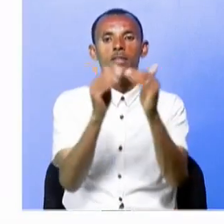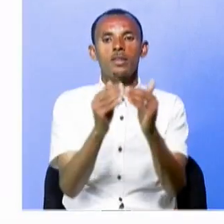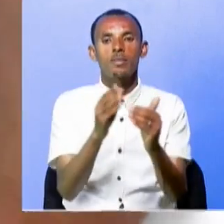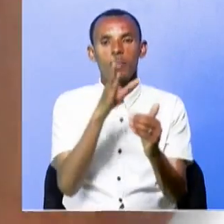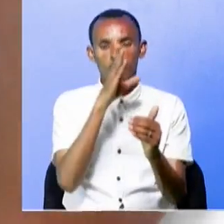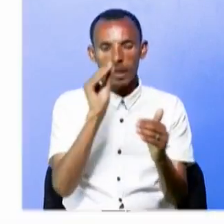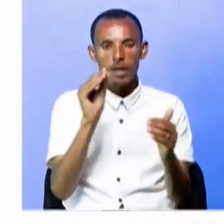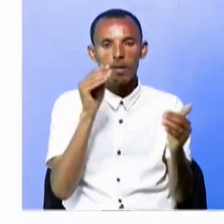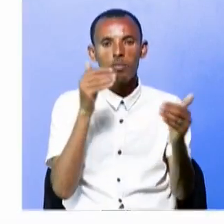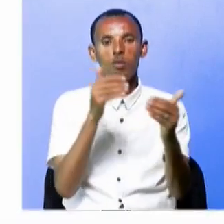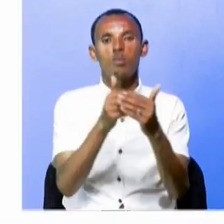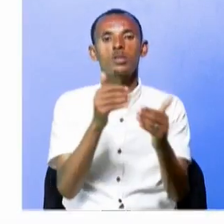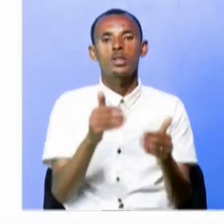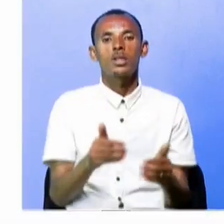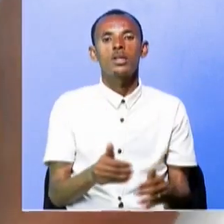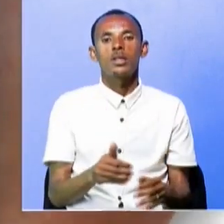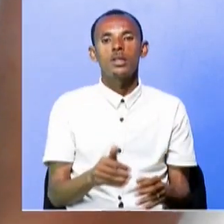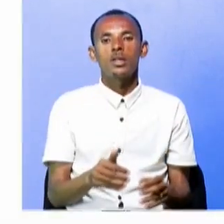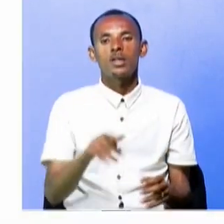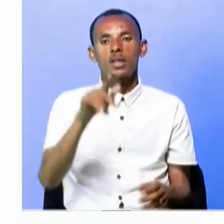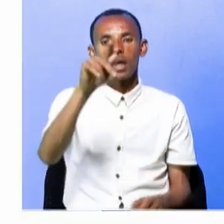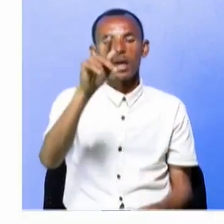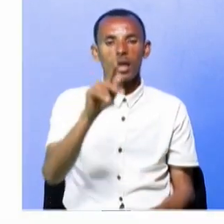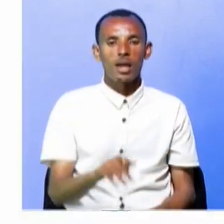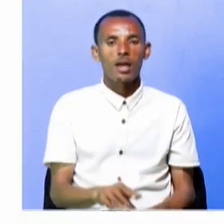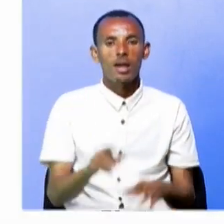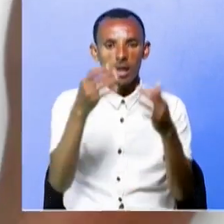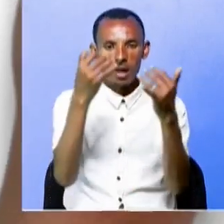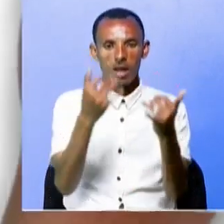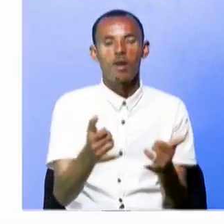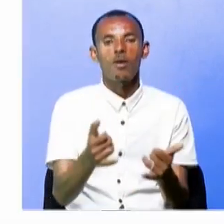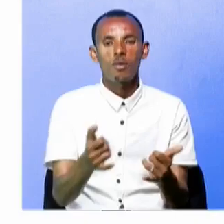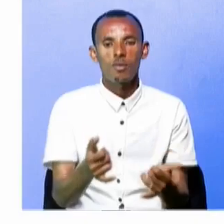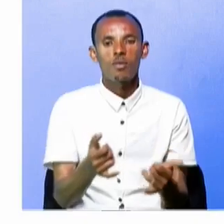of proportionality is K. So now,